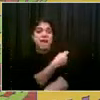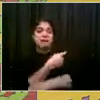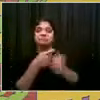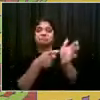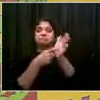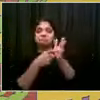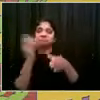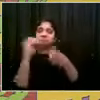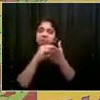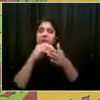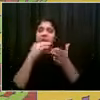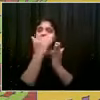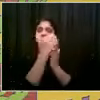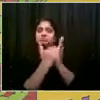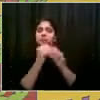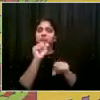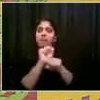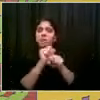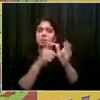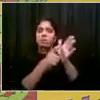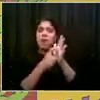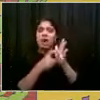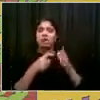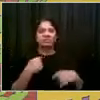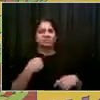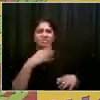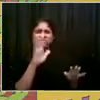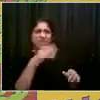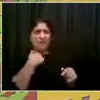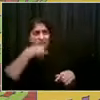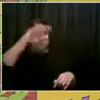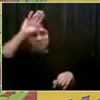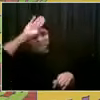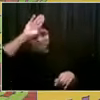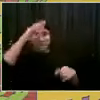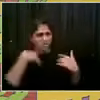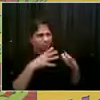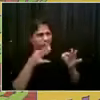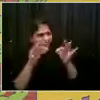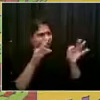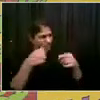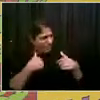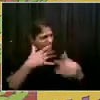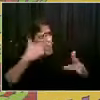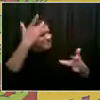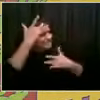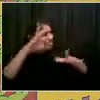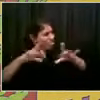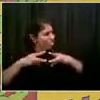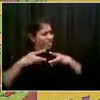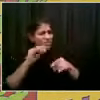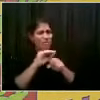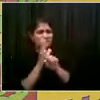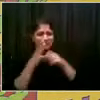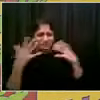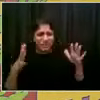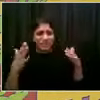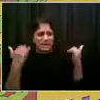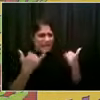recently, should they be allowed to wait before they're getting vaccinated? Andrew, appreciate the question. I want to say,